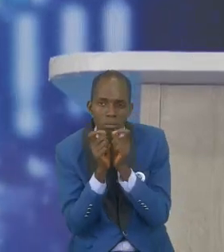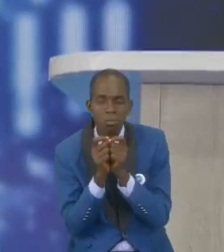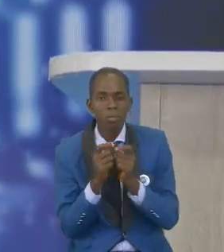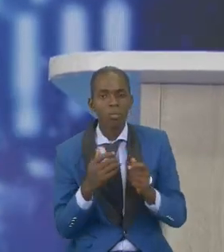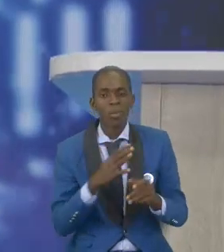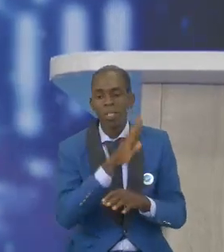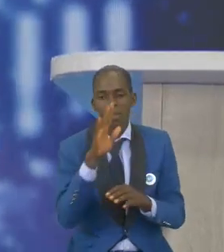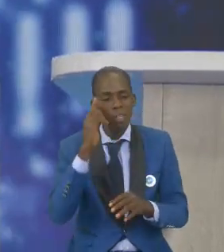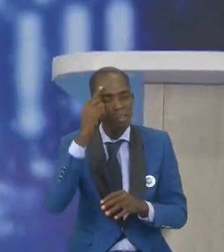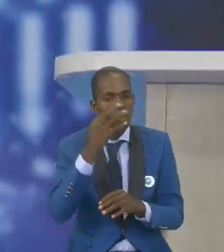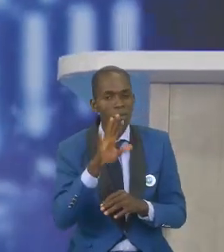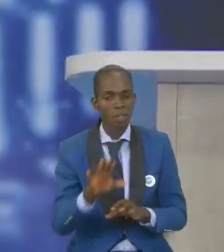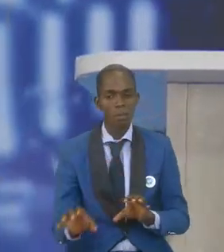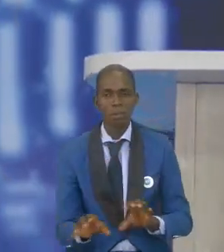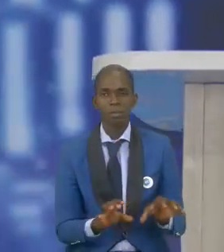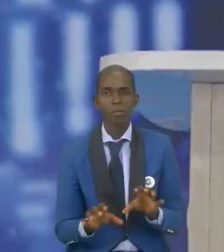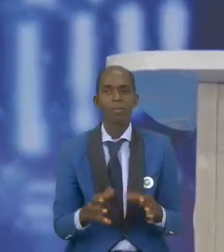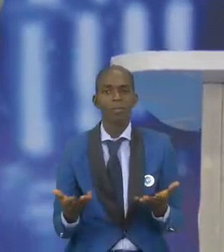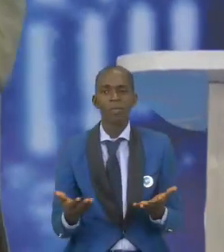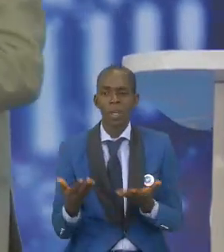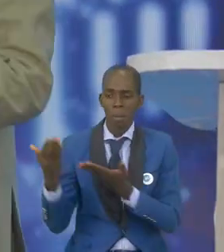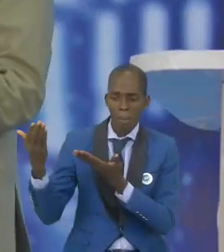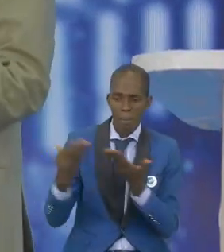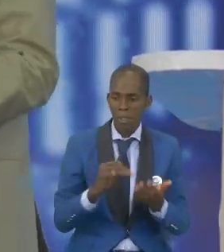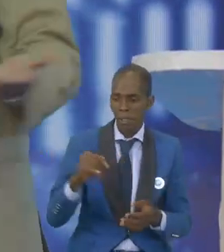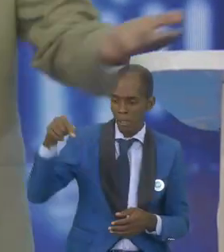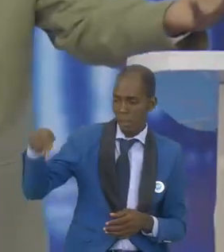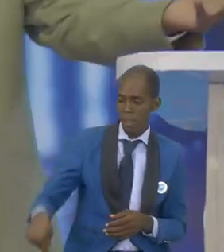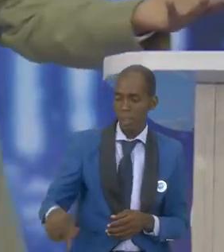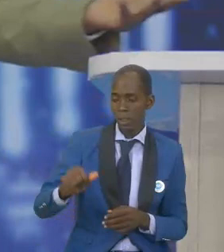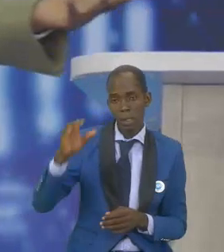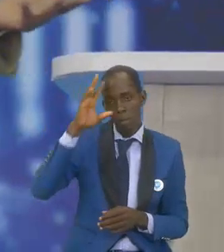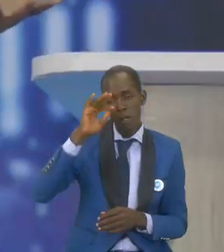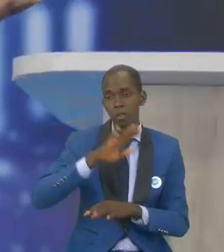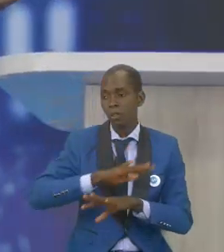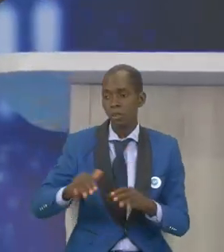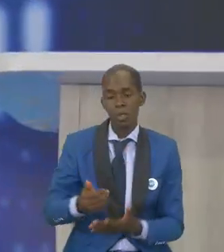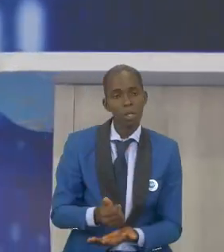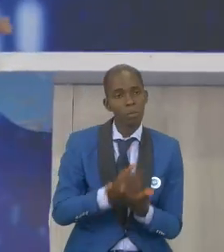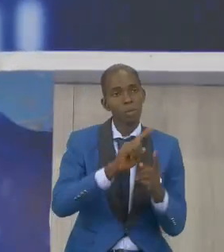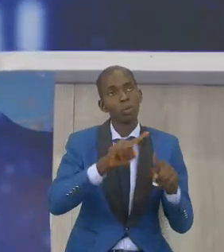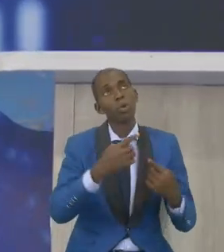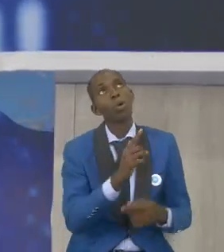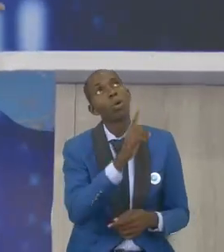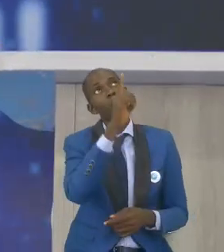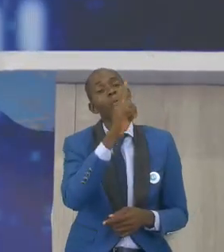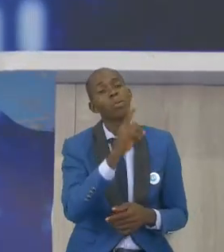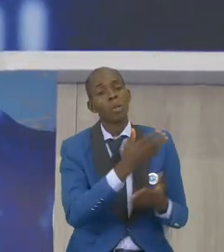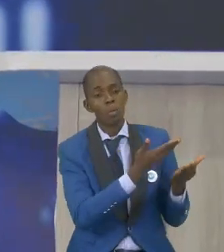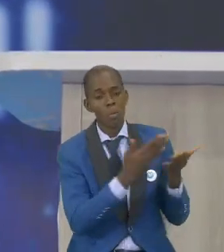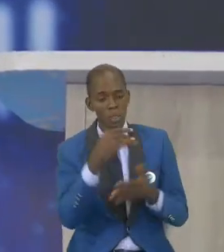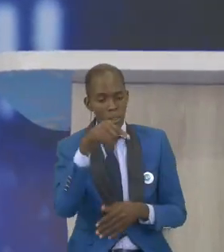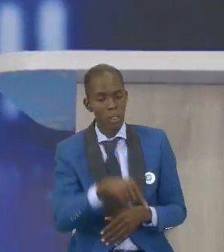action. Putting down a man does not lift you up. Putting down a woman does not lift